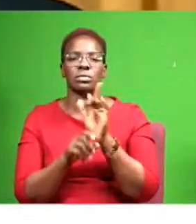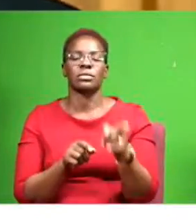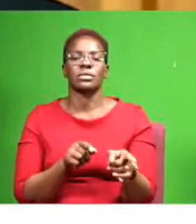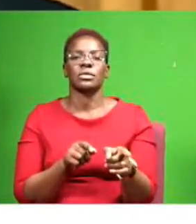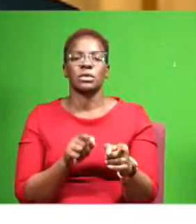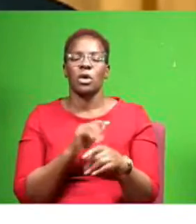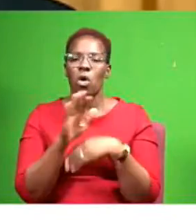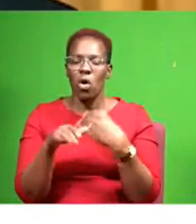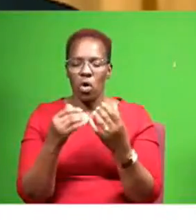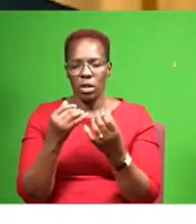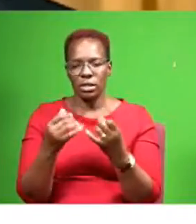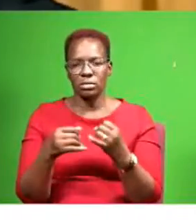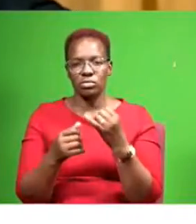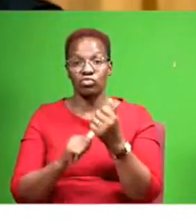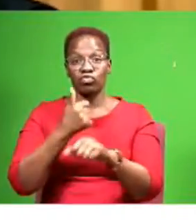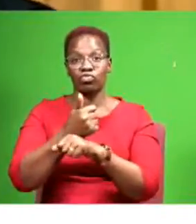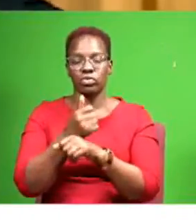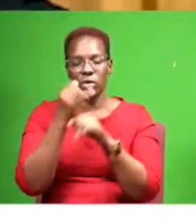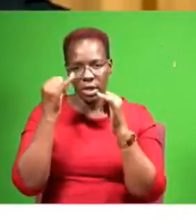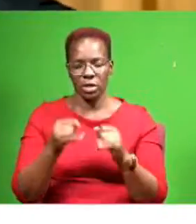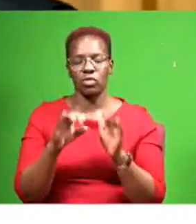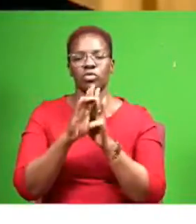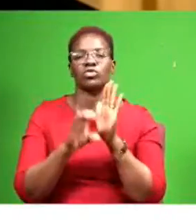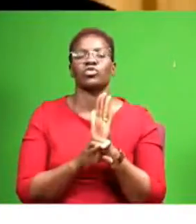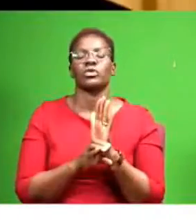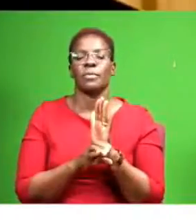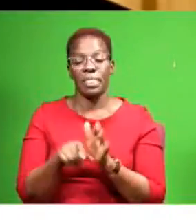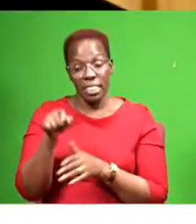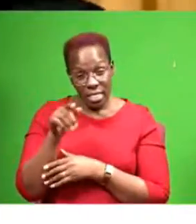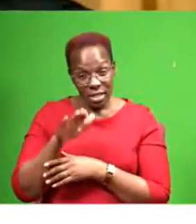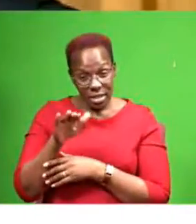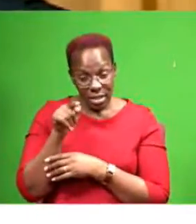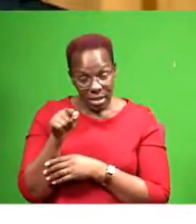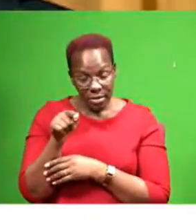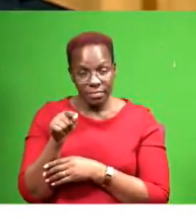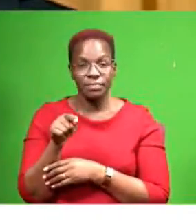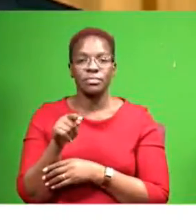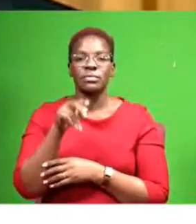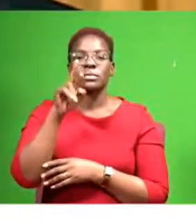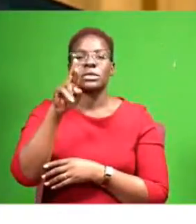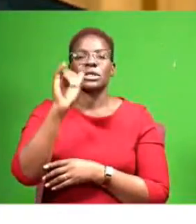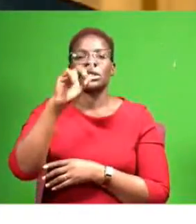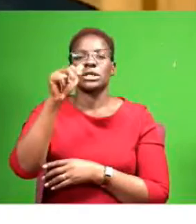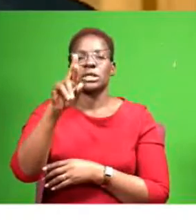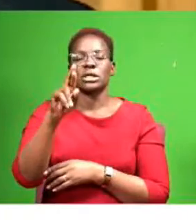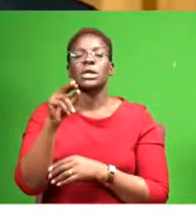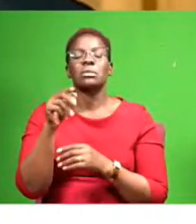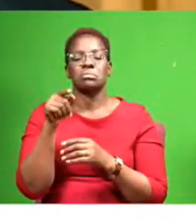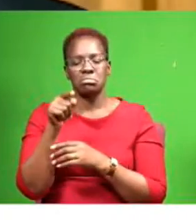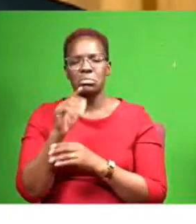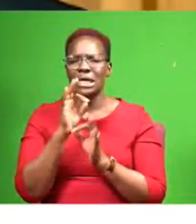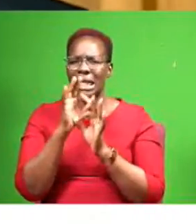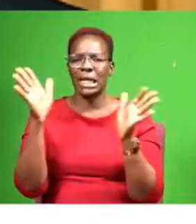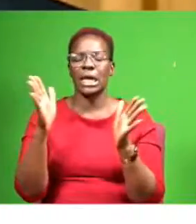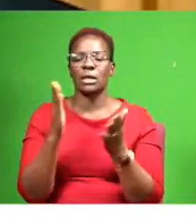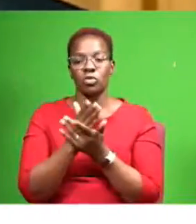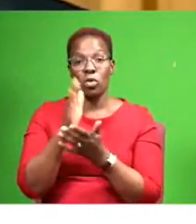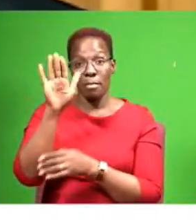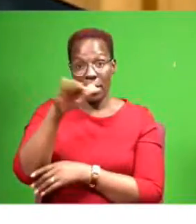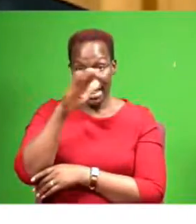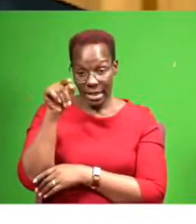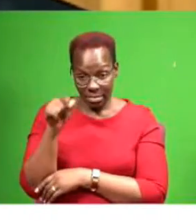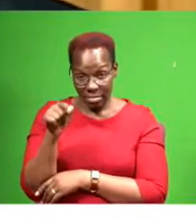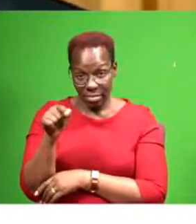or the enactment of a new Constitution. In this regard, Ringera J. was categorical that Parliament